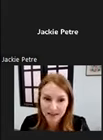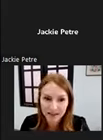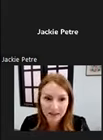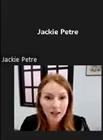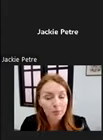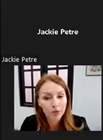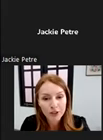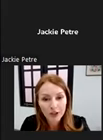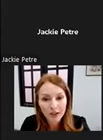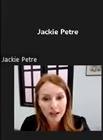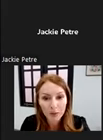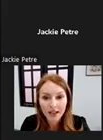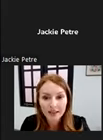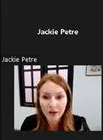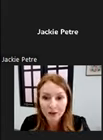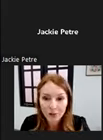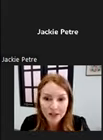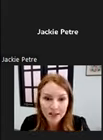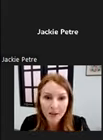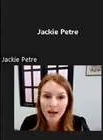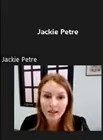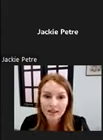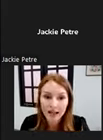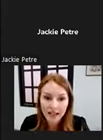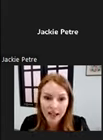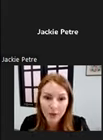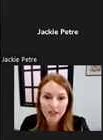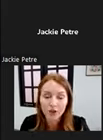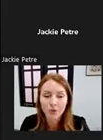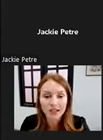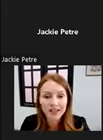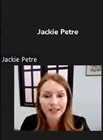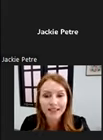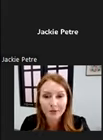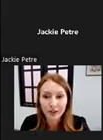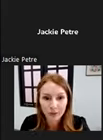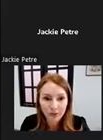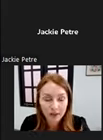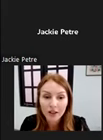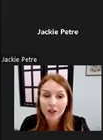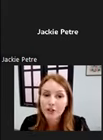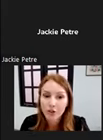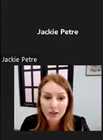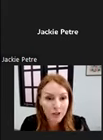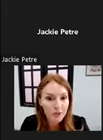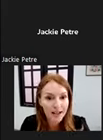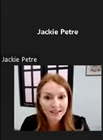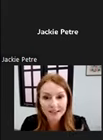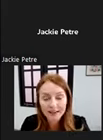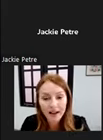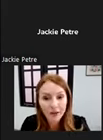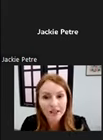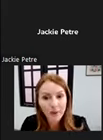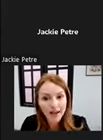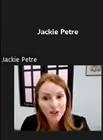pantalla. Before starting, I would like to also mention that American Sign Language interpretation is available. Should you have trouble